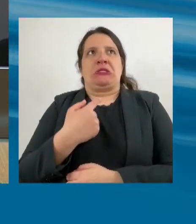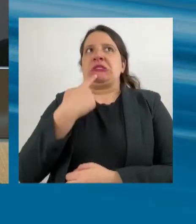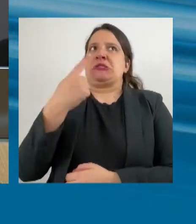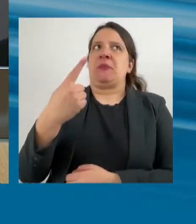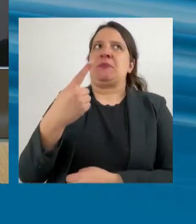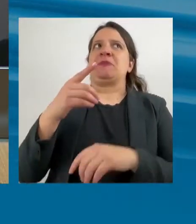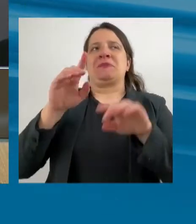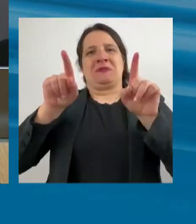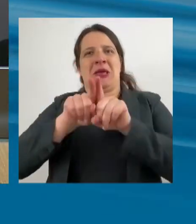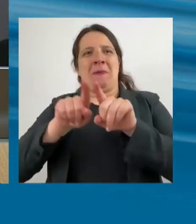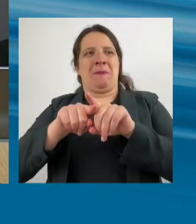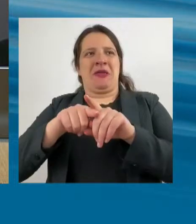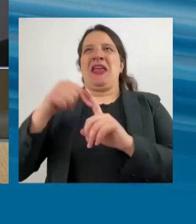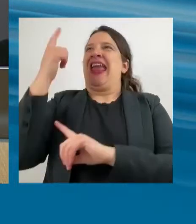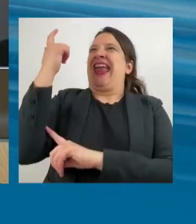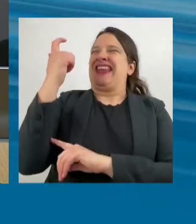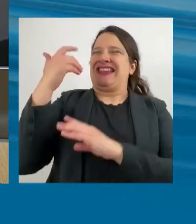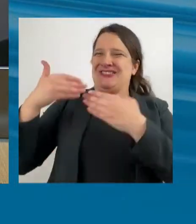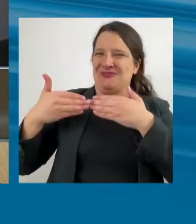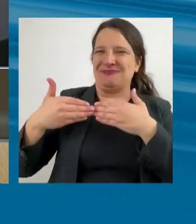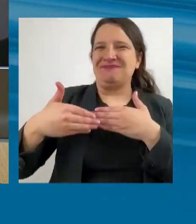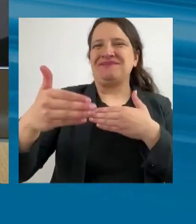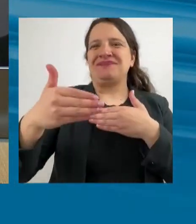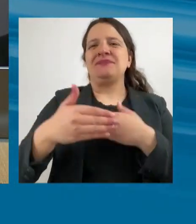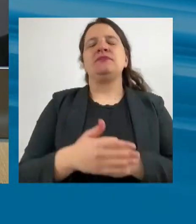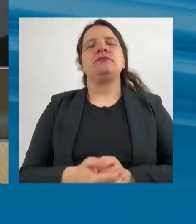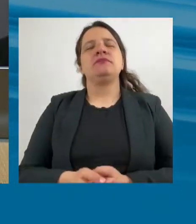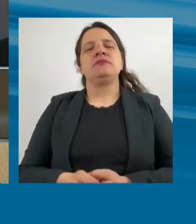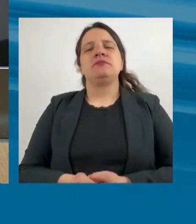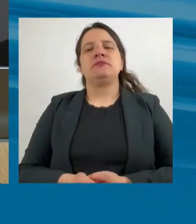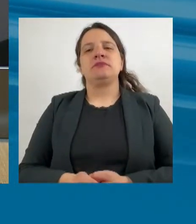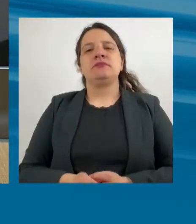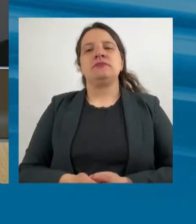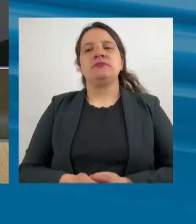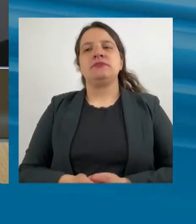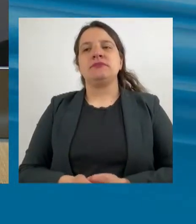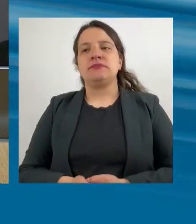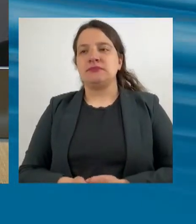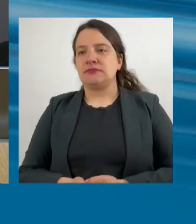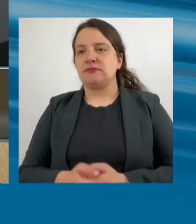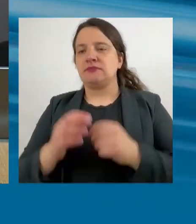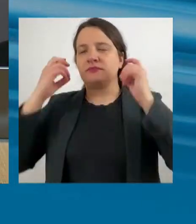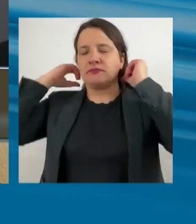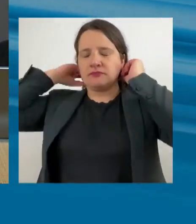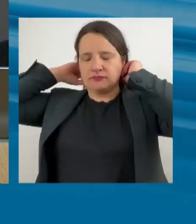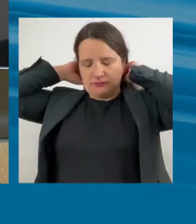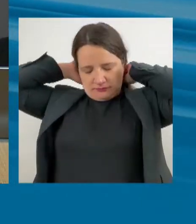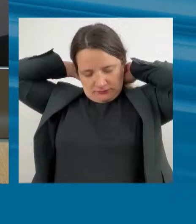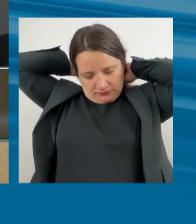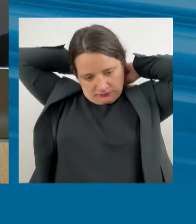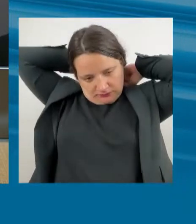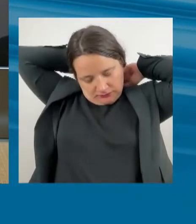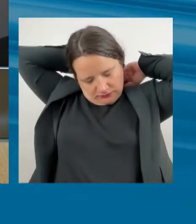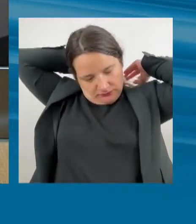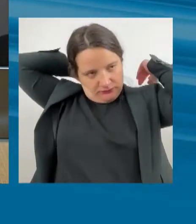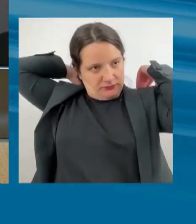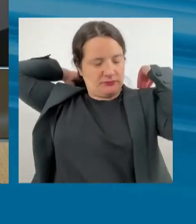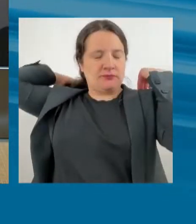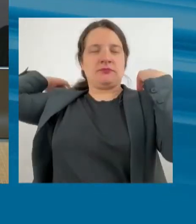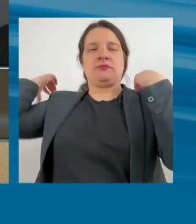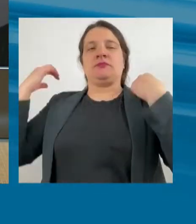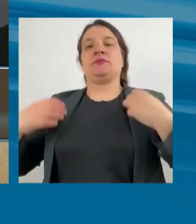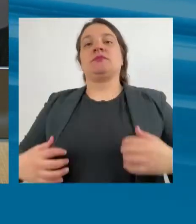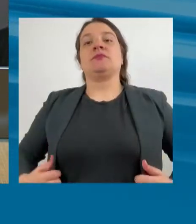me to convey her appreciations to everyone at the conference, but particularly to you. I should have said that at the